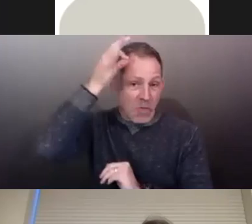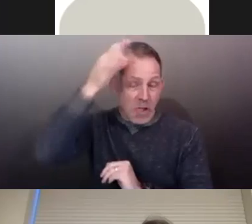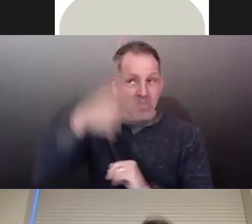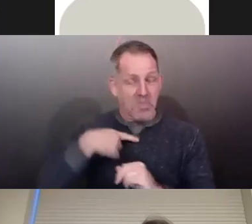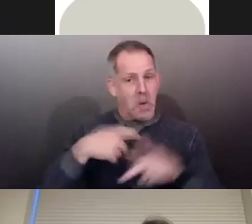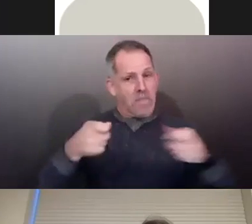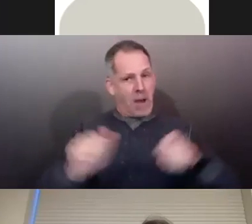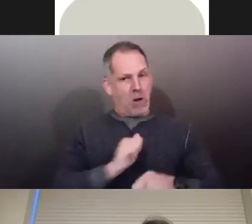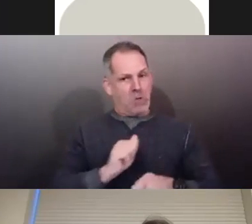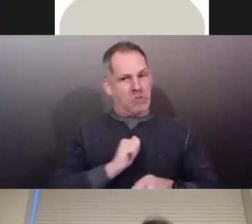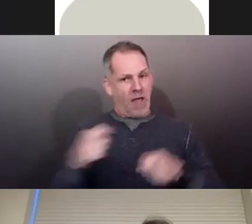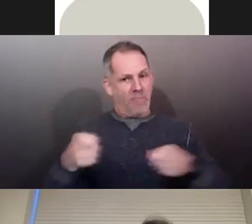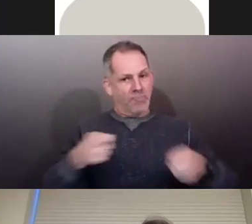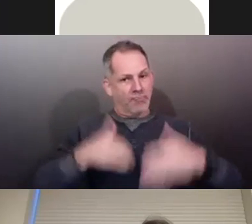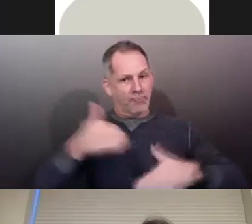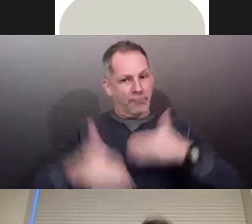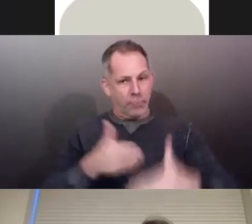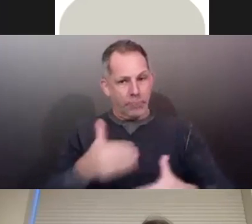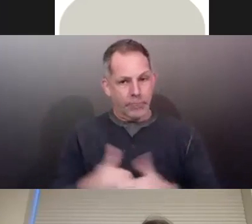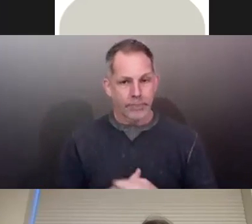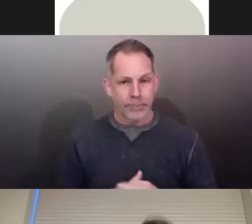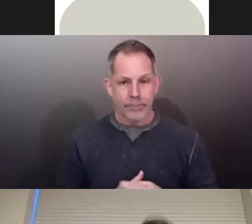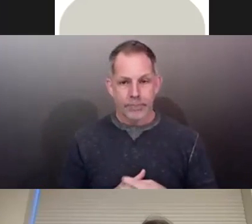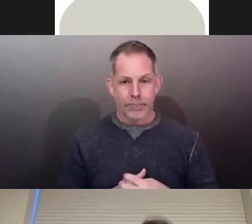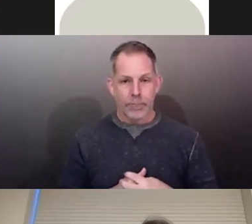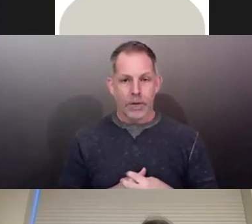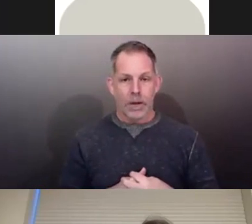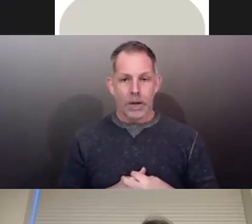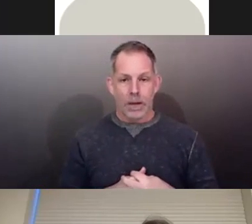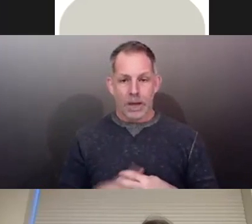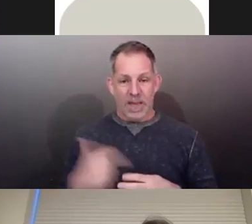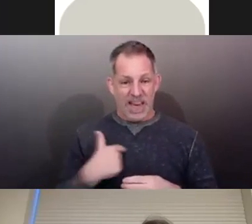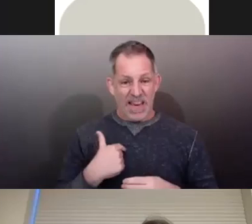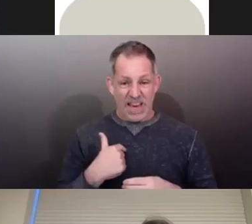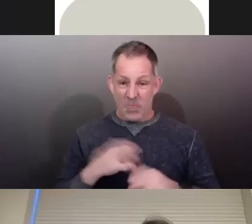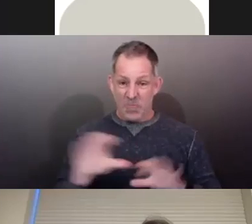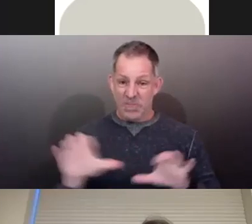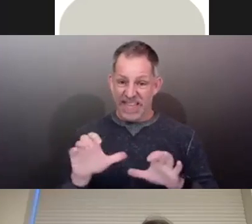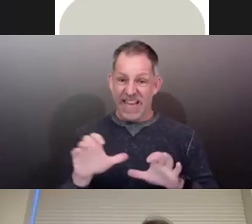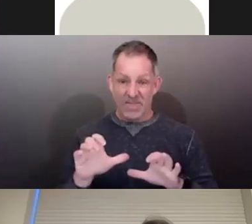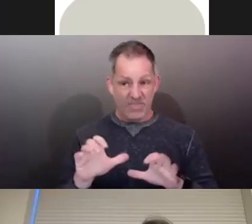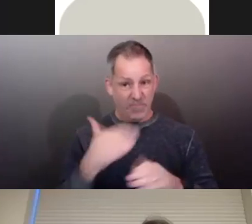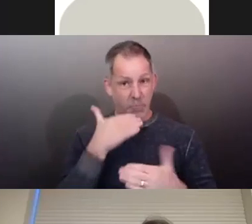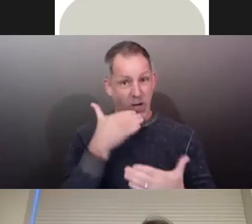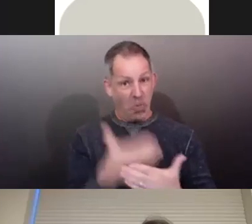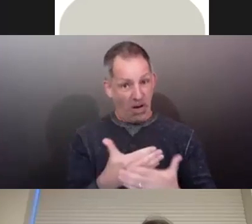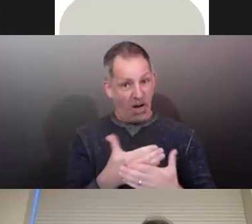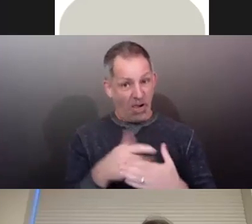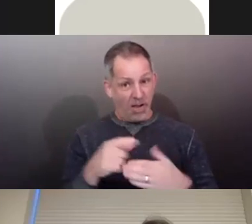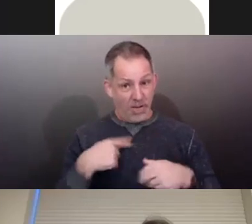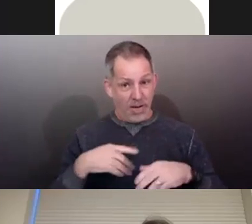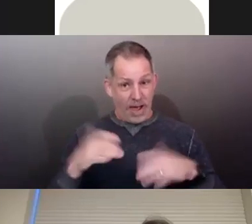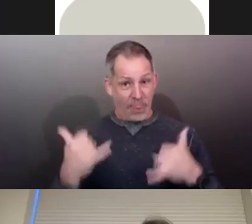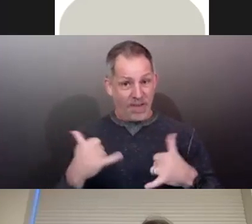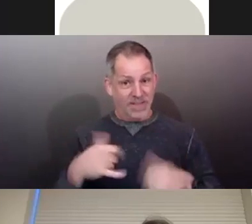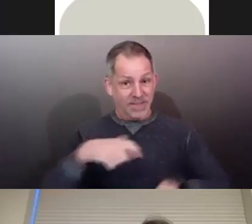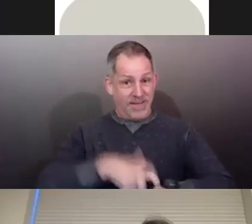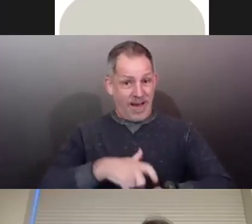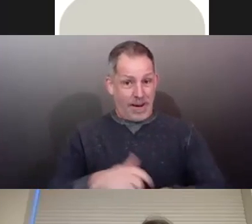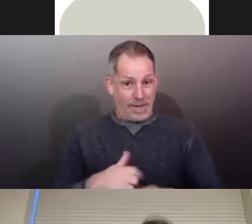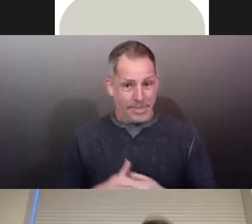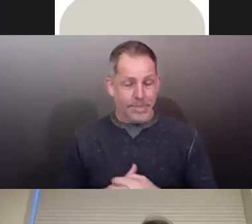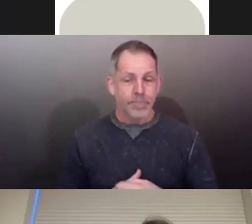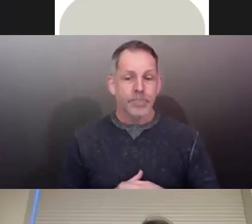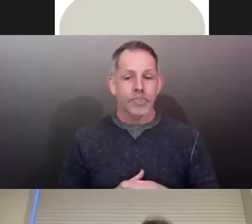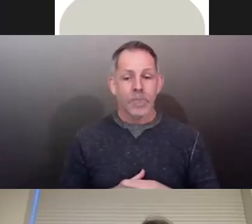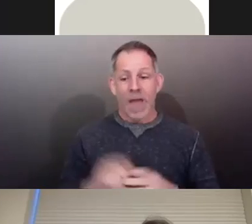this pandemic and any other disaster that may come our way in the future. So again, the reason we've been able to do much of this is because our strong